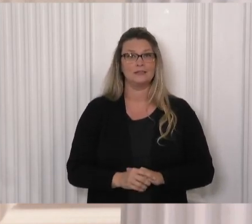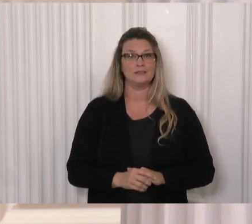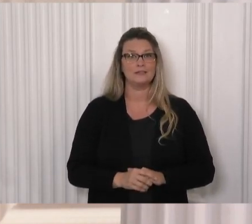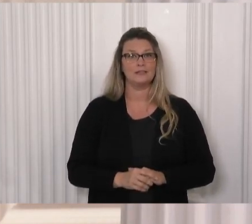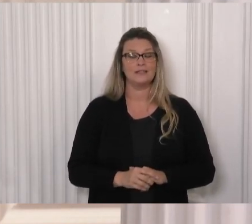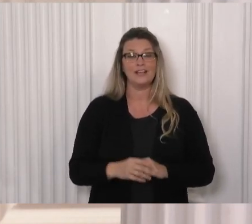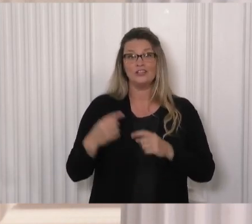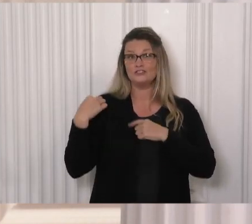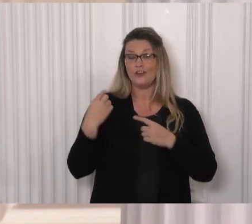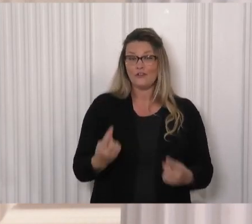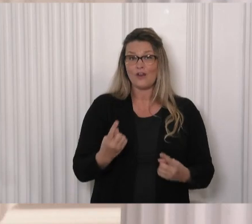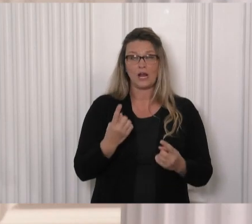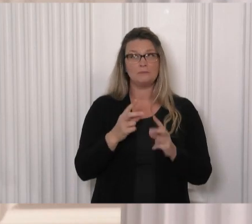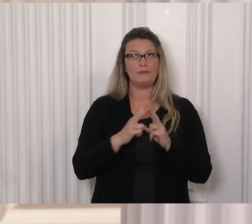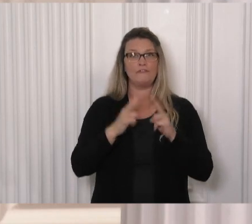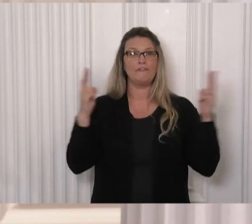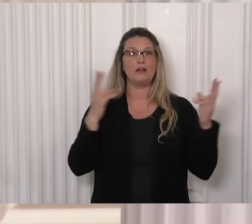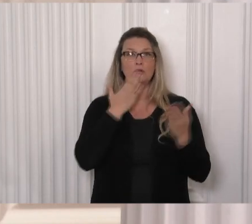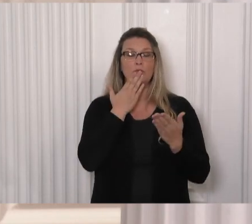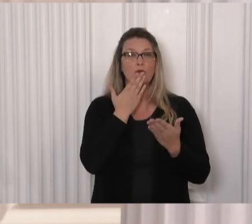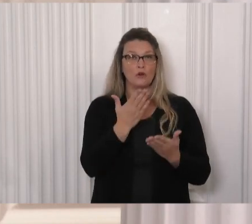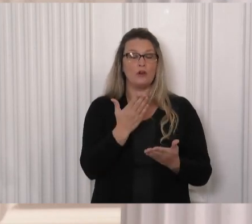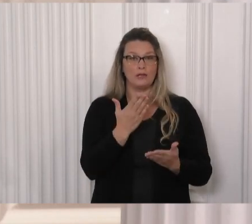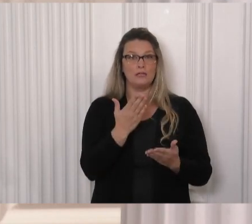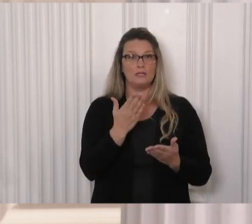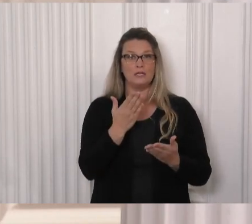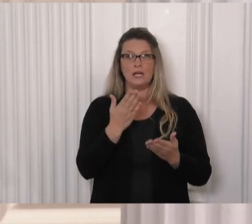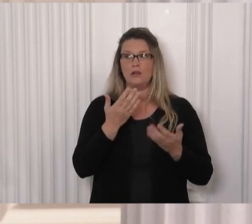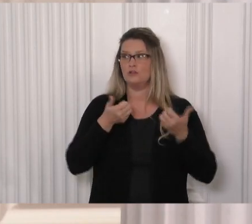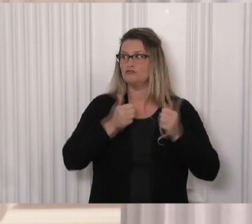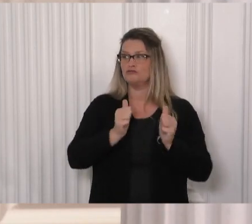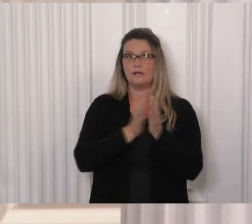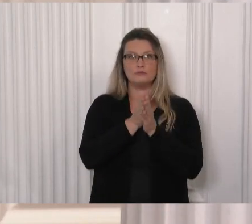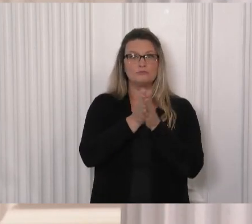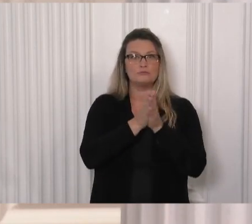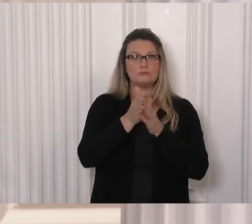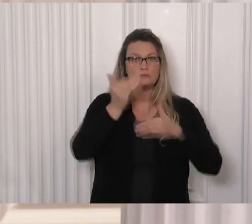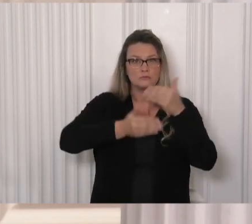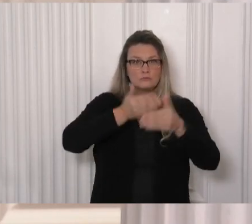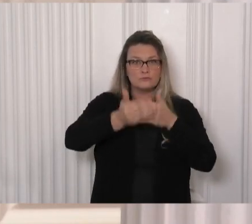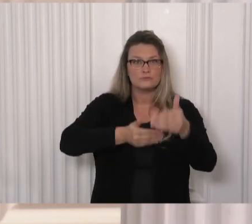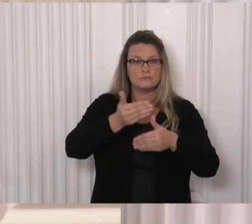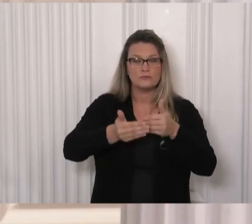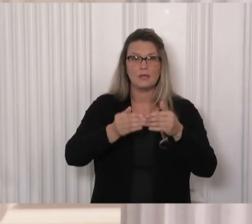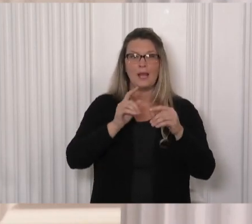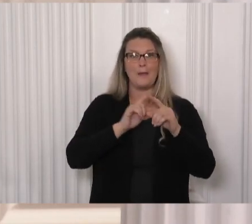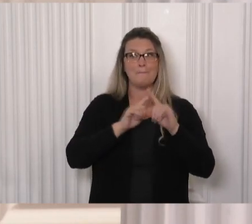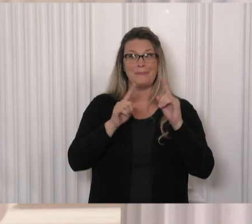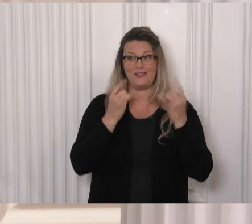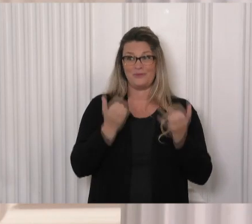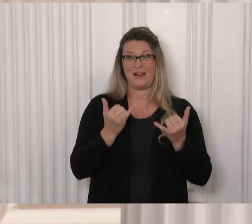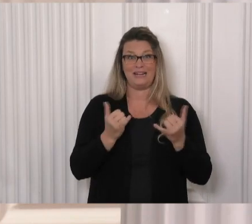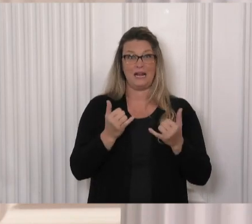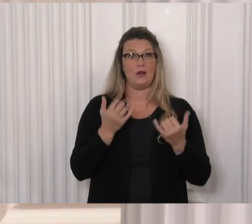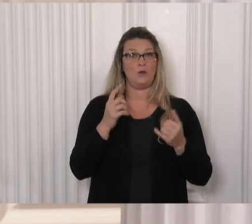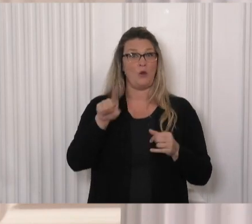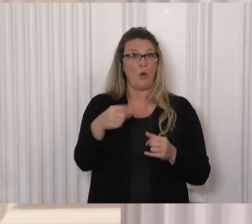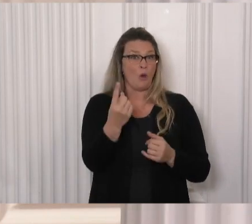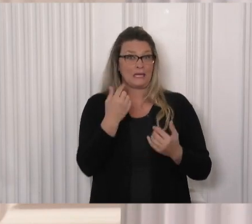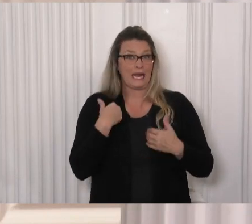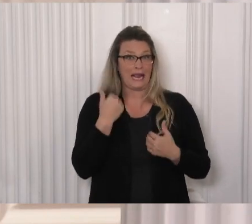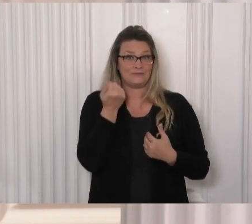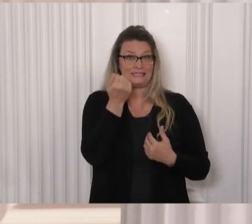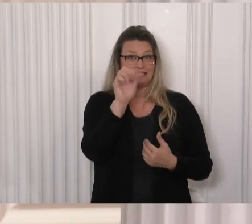good stuff as far as pushing the right buttons, and that has led us to only 16 positive tests at